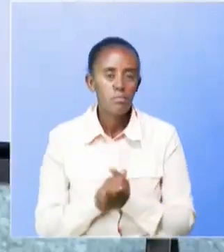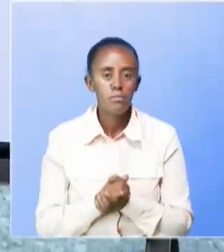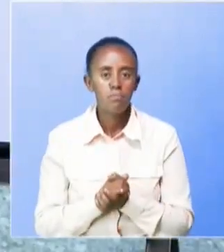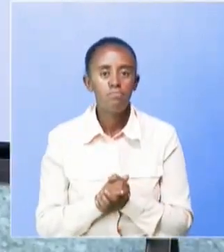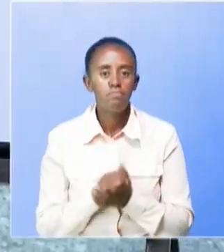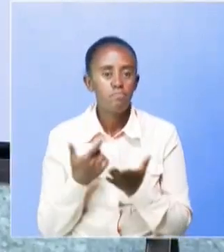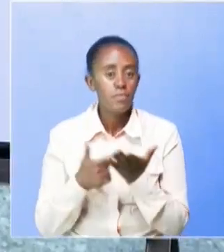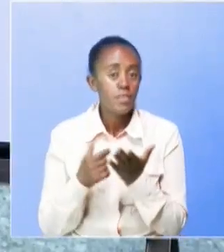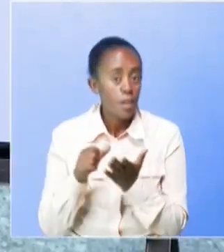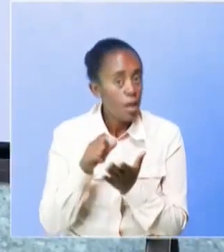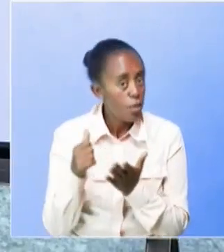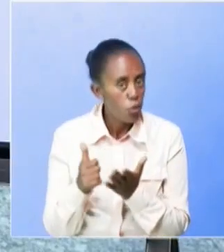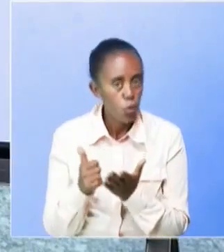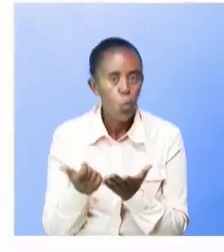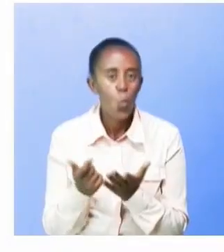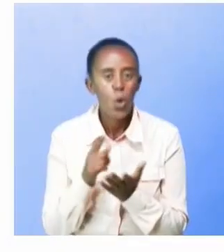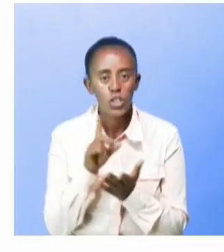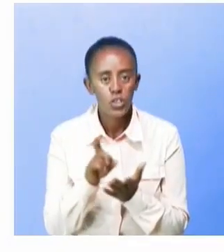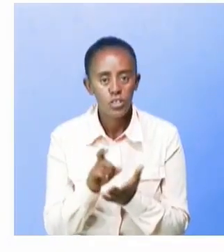This is another question.